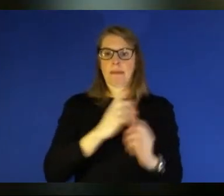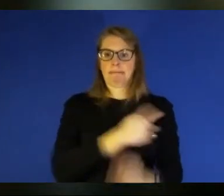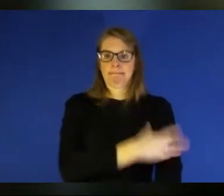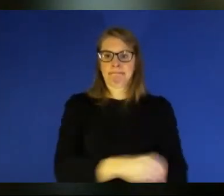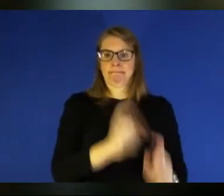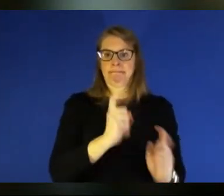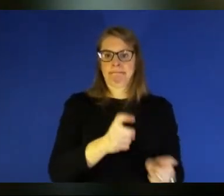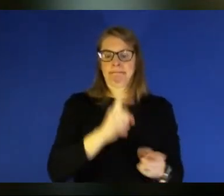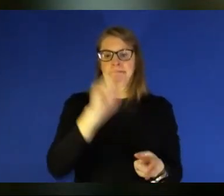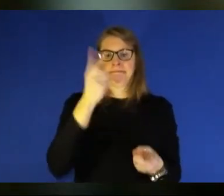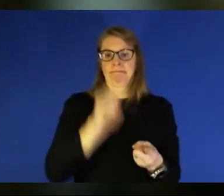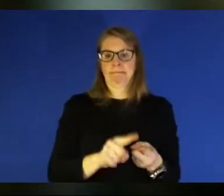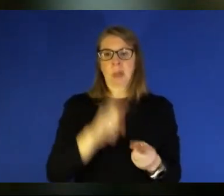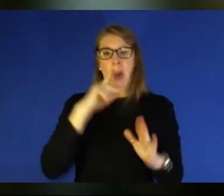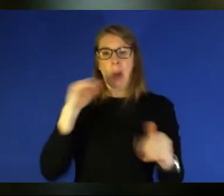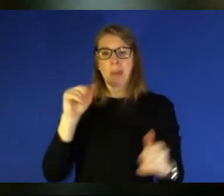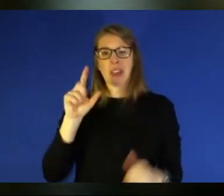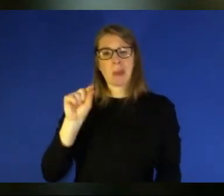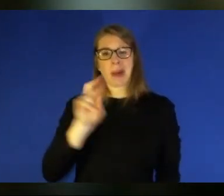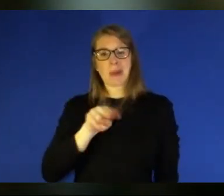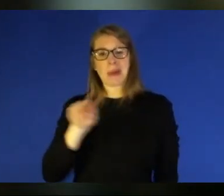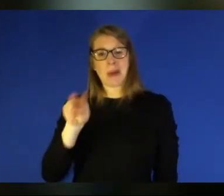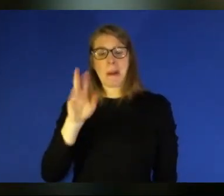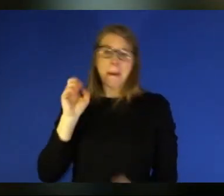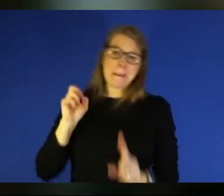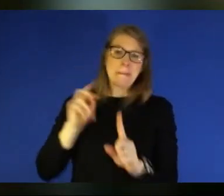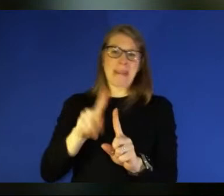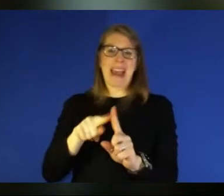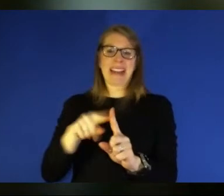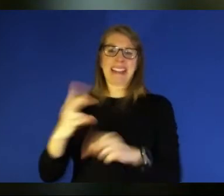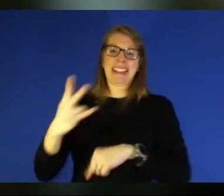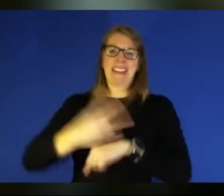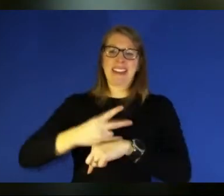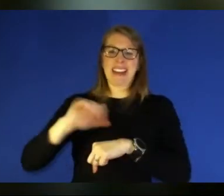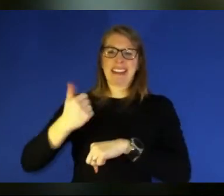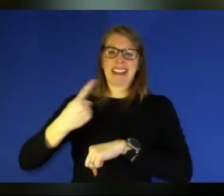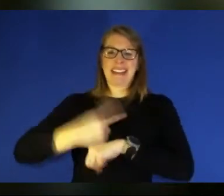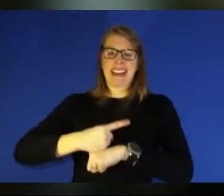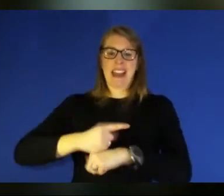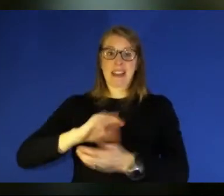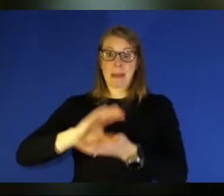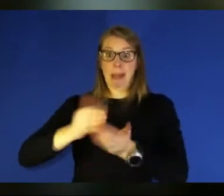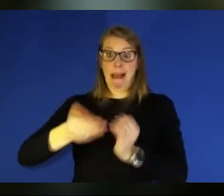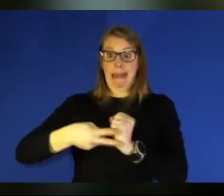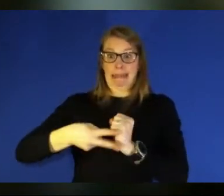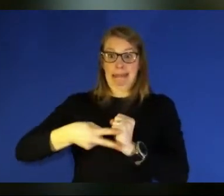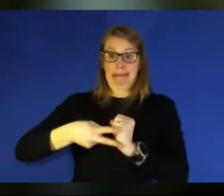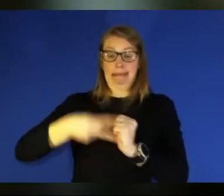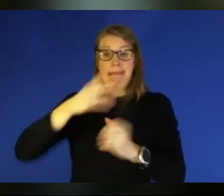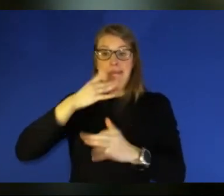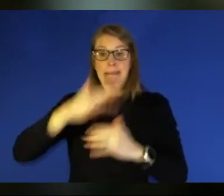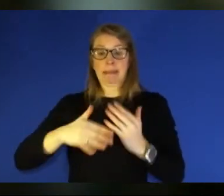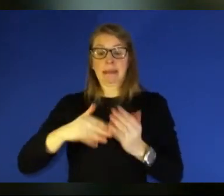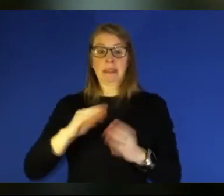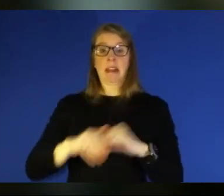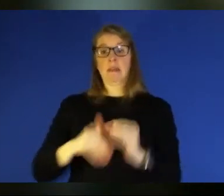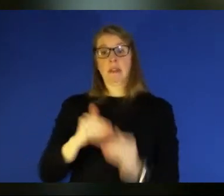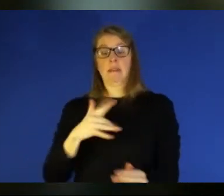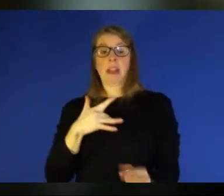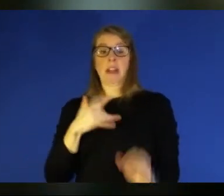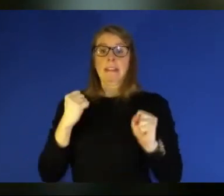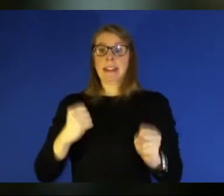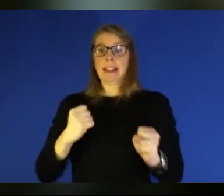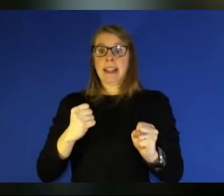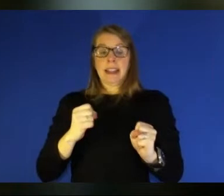in 2022 we're going to get back to that 7 to 10 day supply and be a little bit more comfortable in being able to supply our hospitals